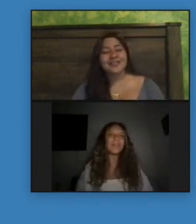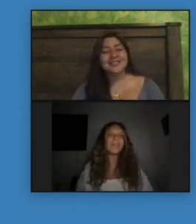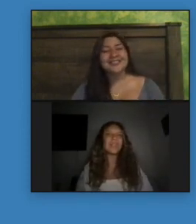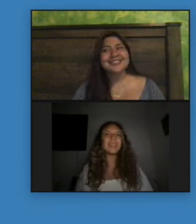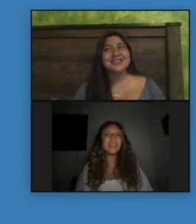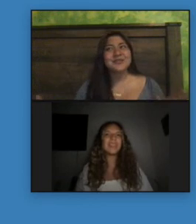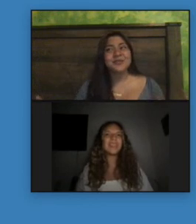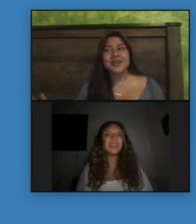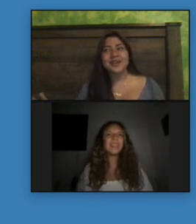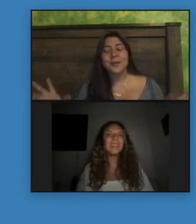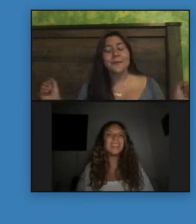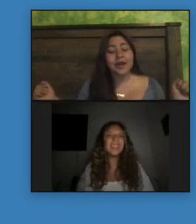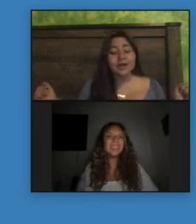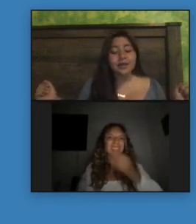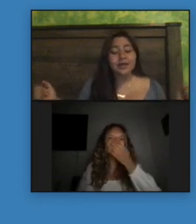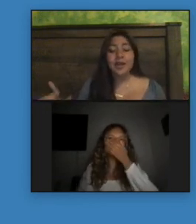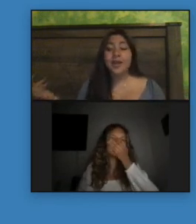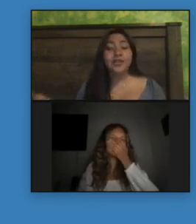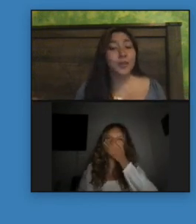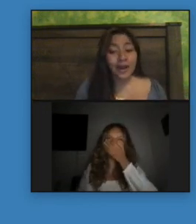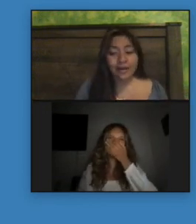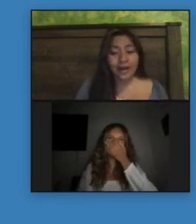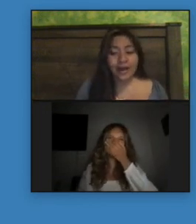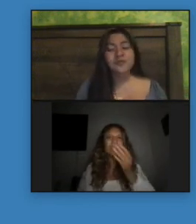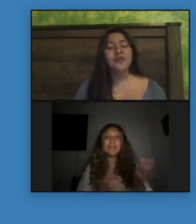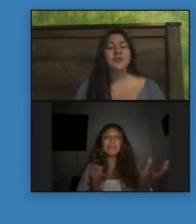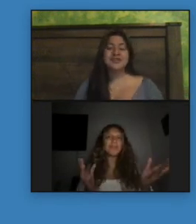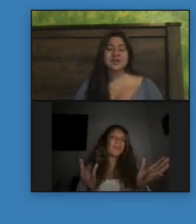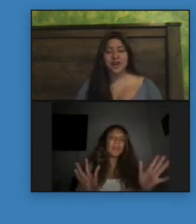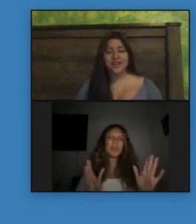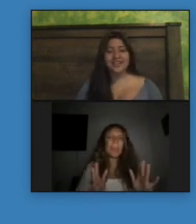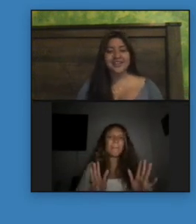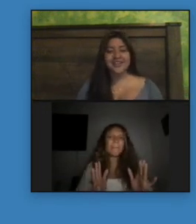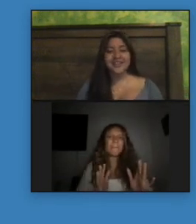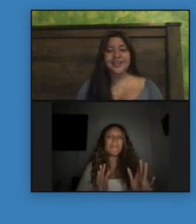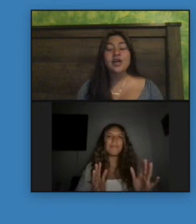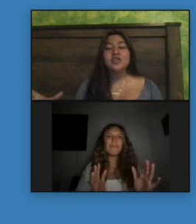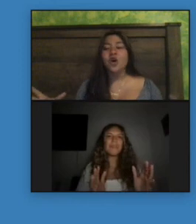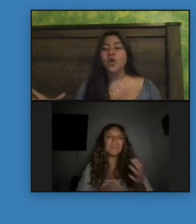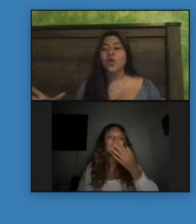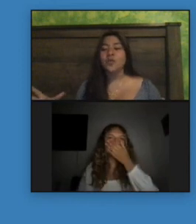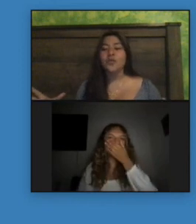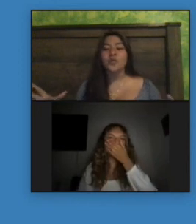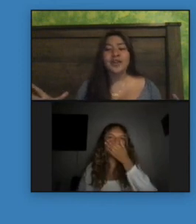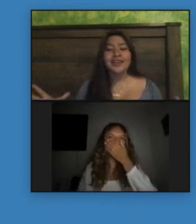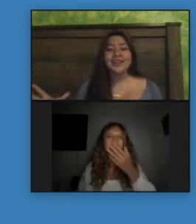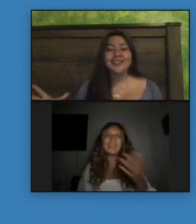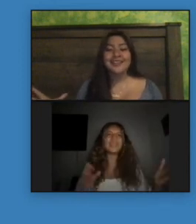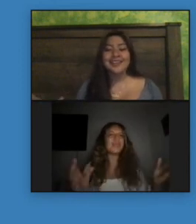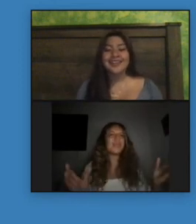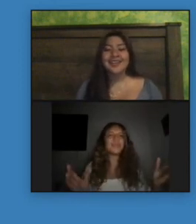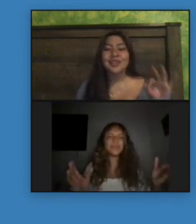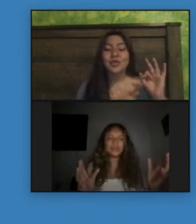want to bring back the power clap for mr boggin so ready